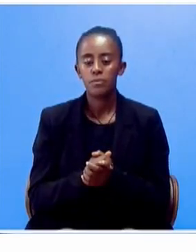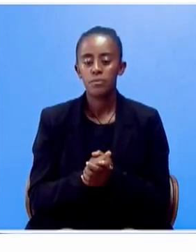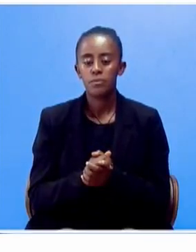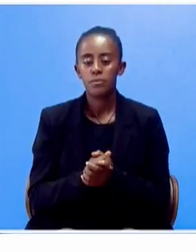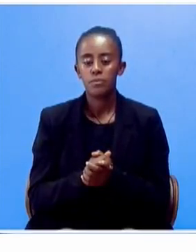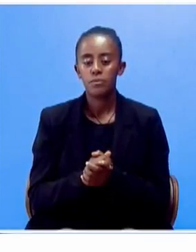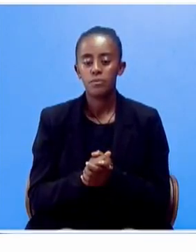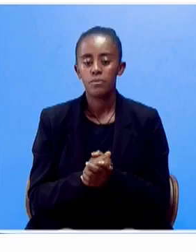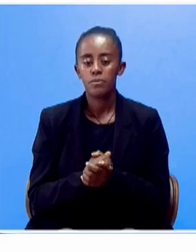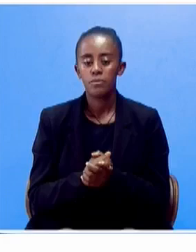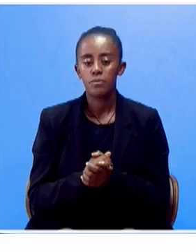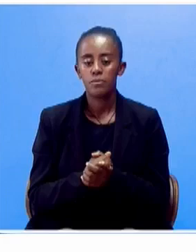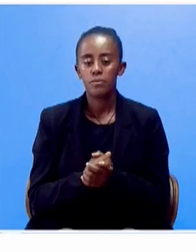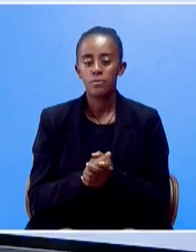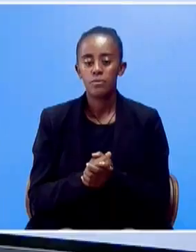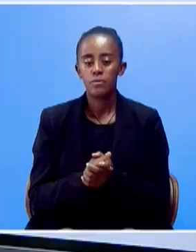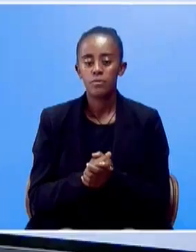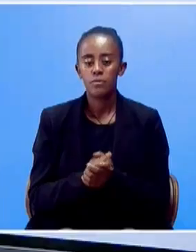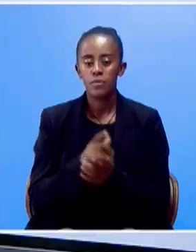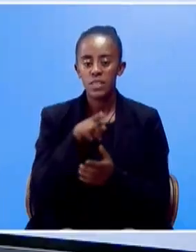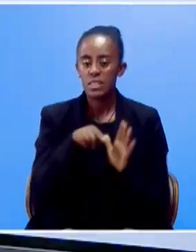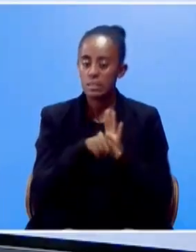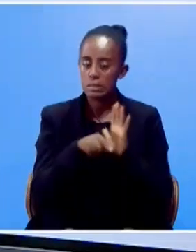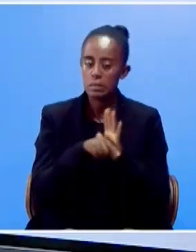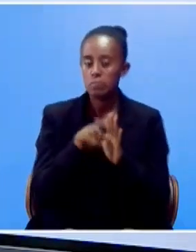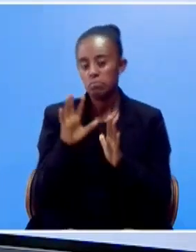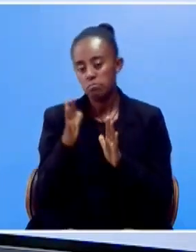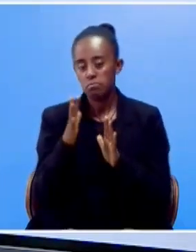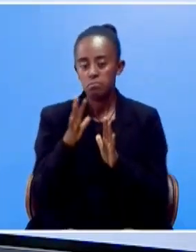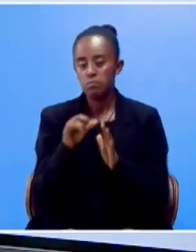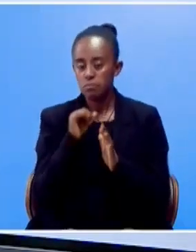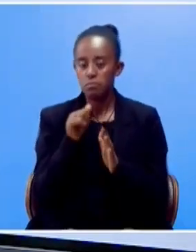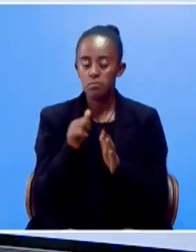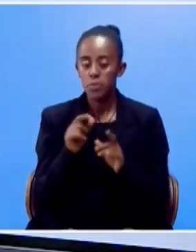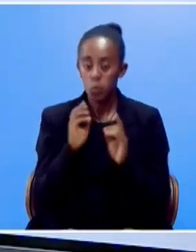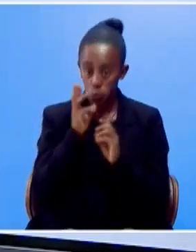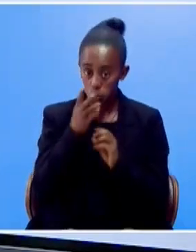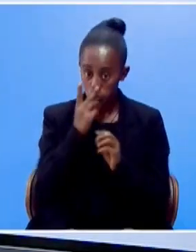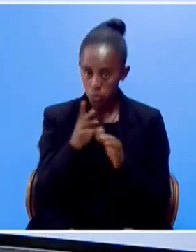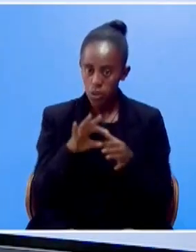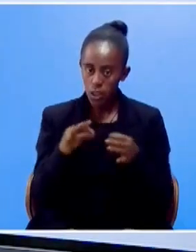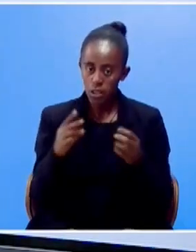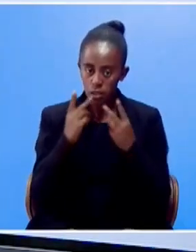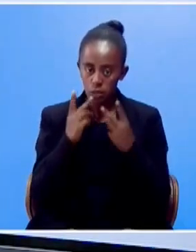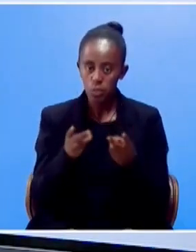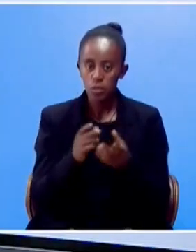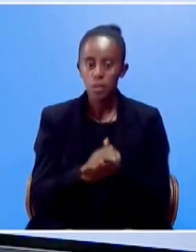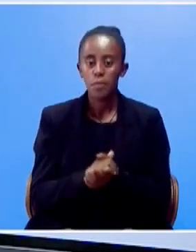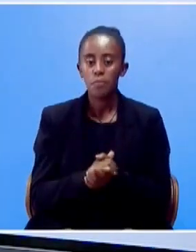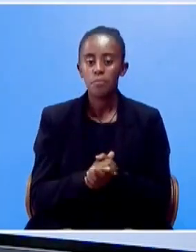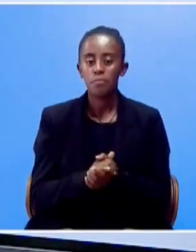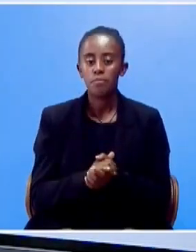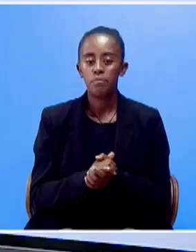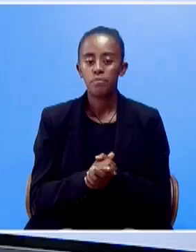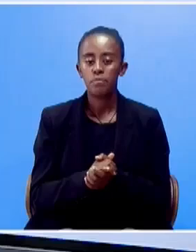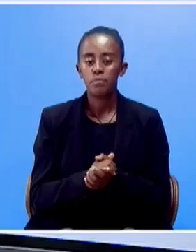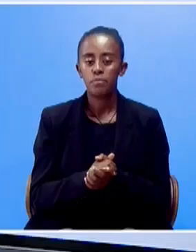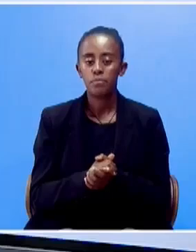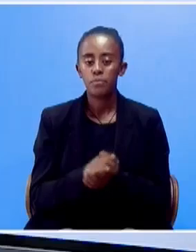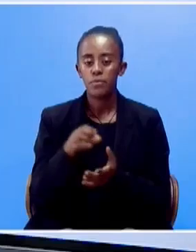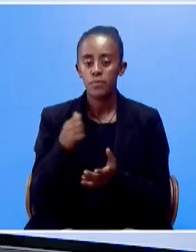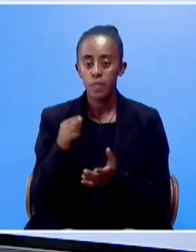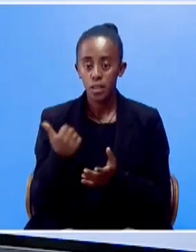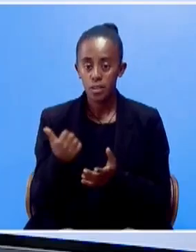more. This one seems negative, yeah? But it is not. We will see it in a sentence. All right? And the other